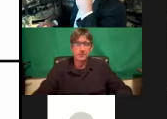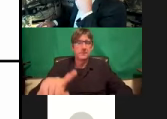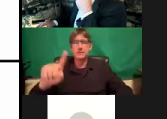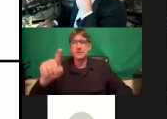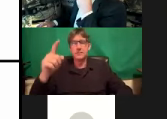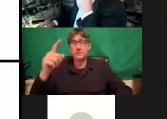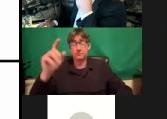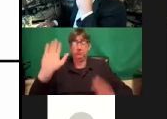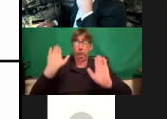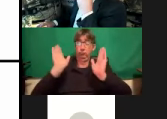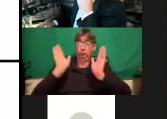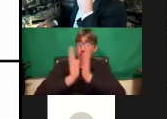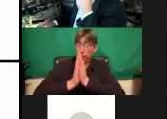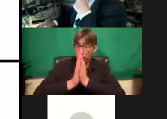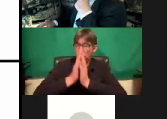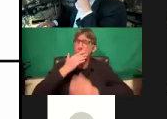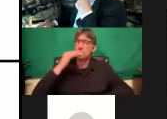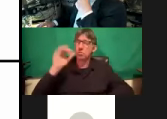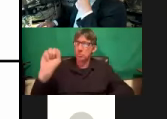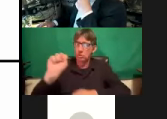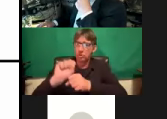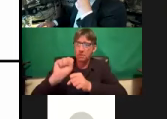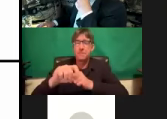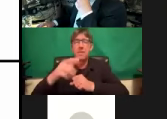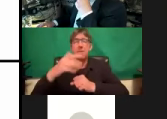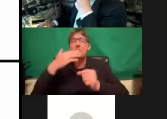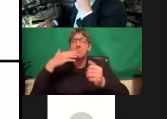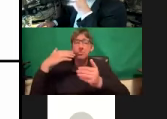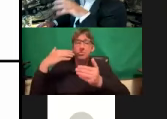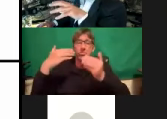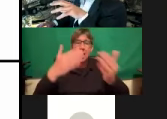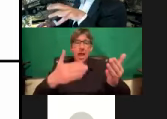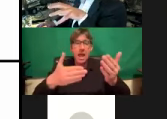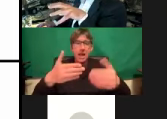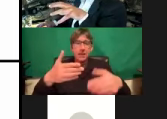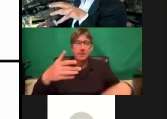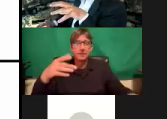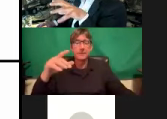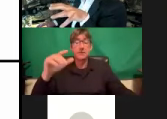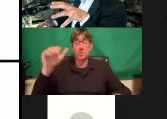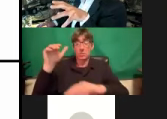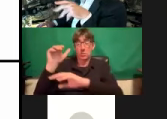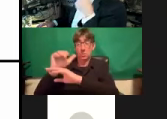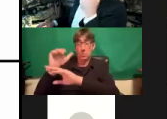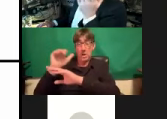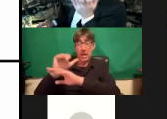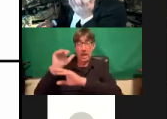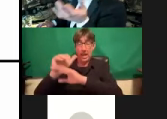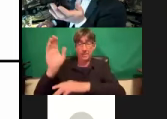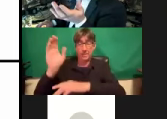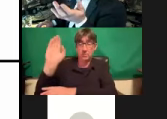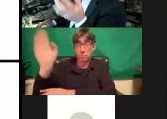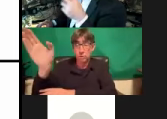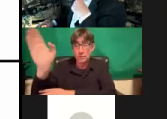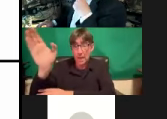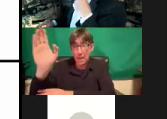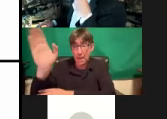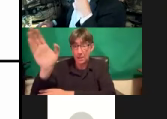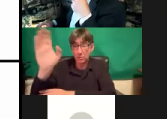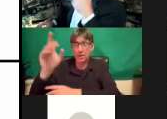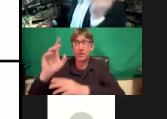Excellent, good work. Just a note of thanks that not only is tonight's presentation and this meeting